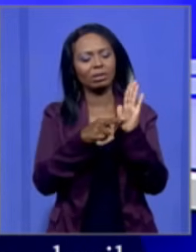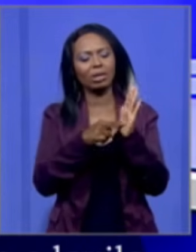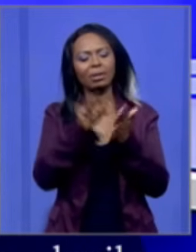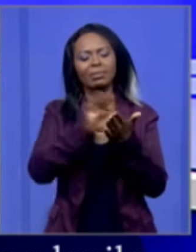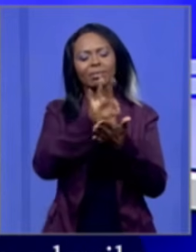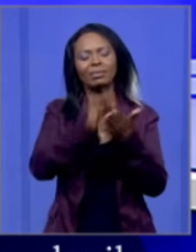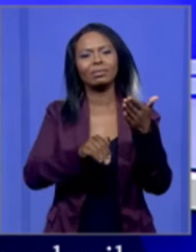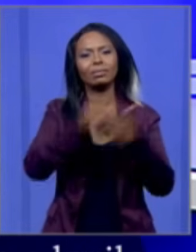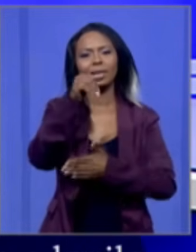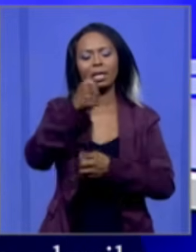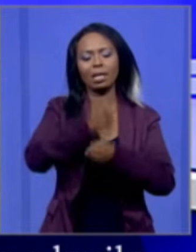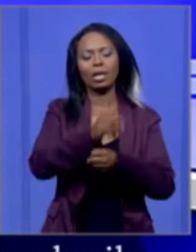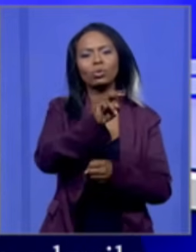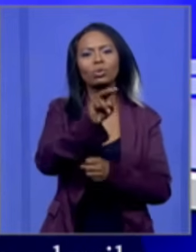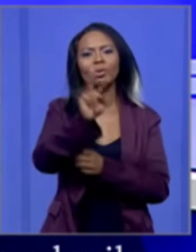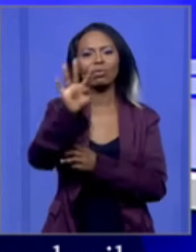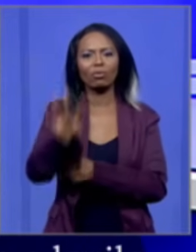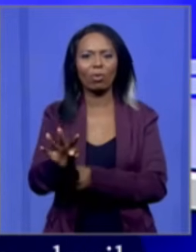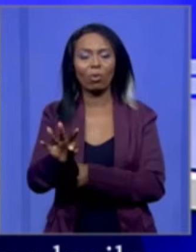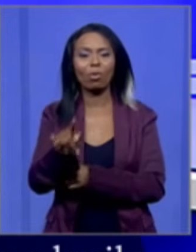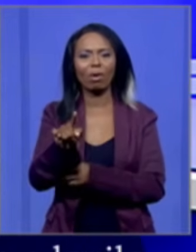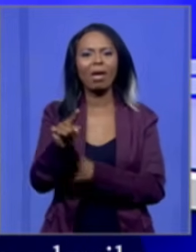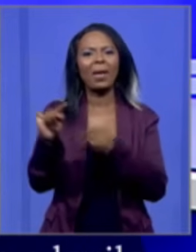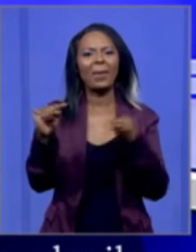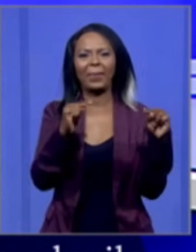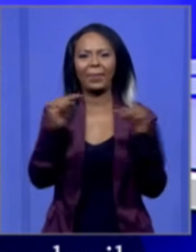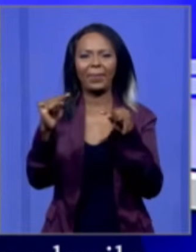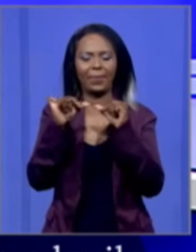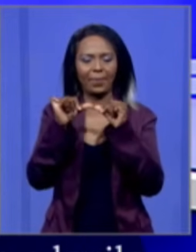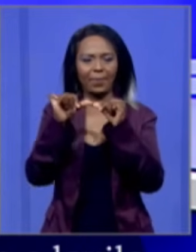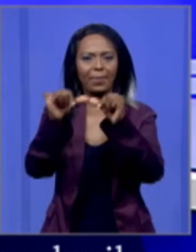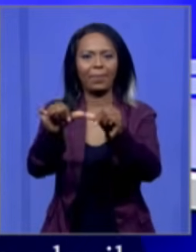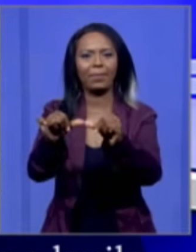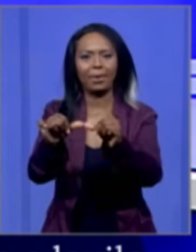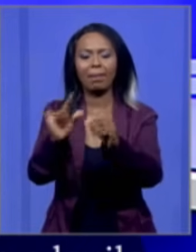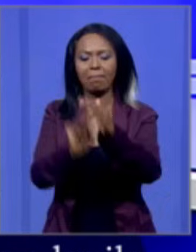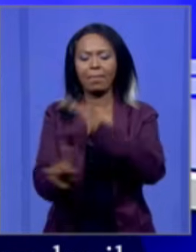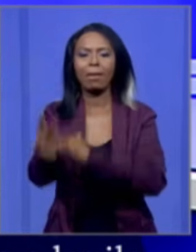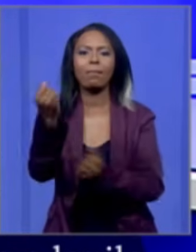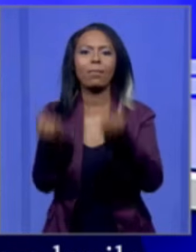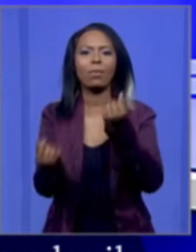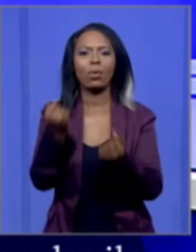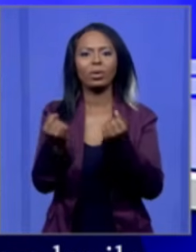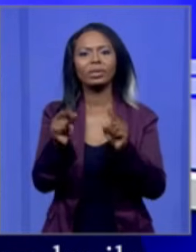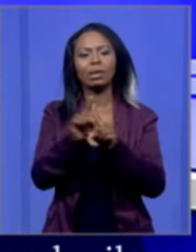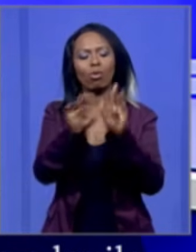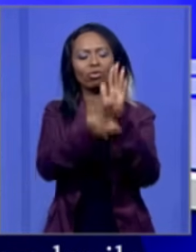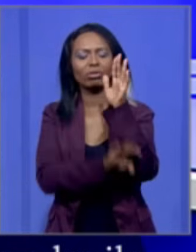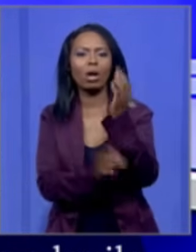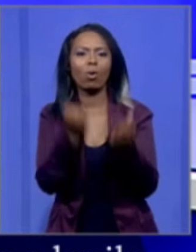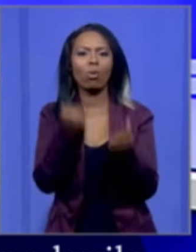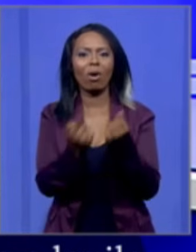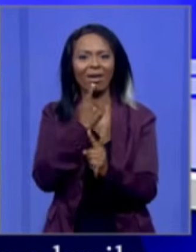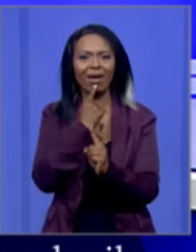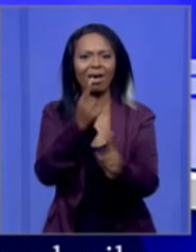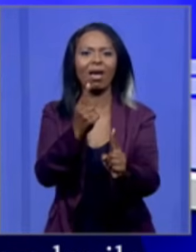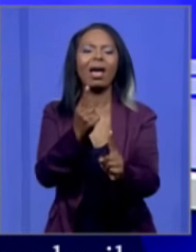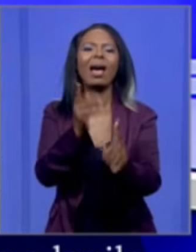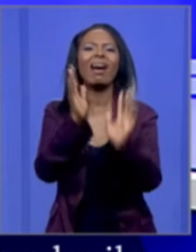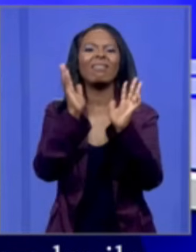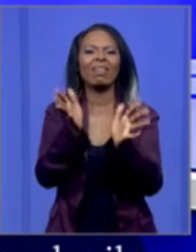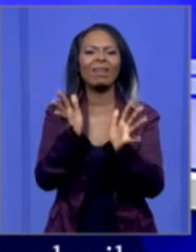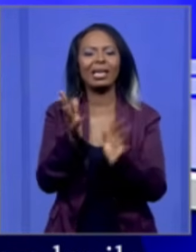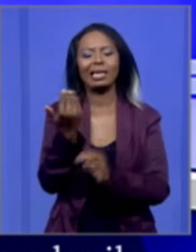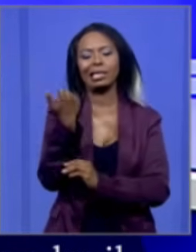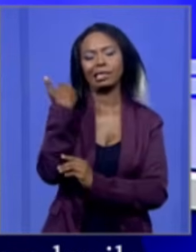tša 2024 e gare e loela pele. Le ge kgorotsheko ya molaotheo e laetše ngwagola gore